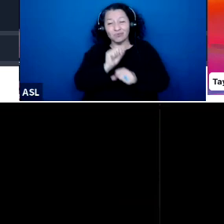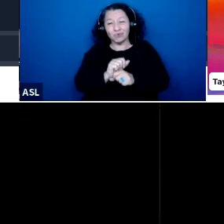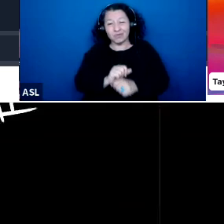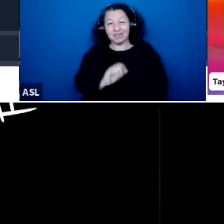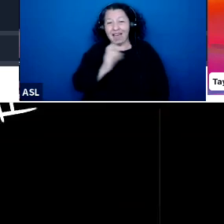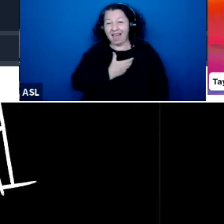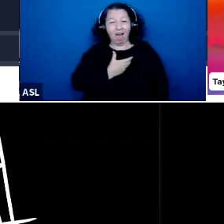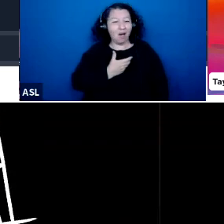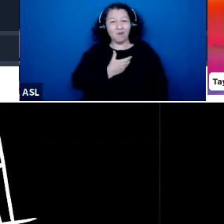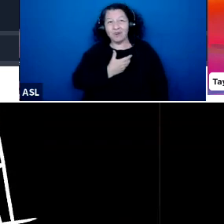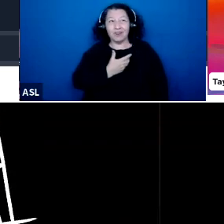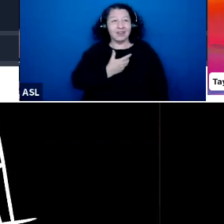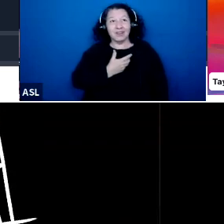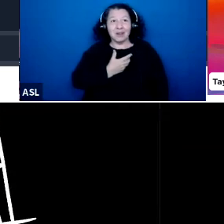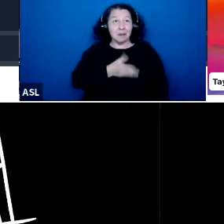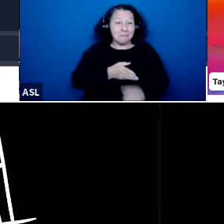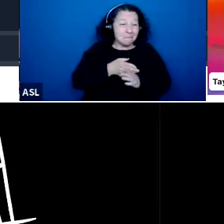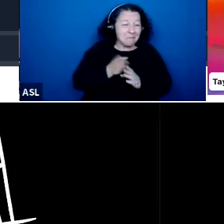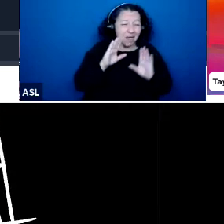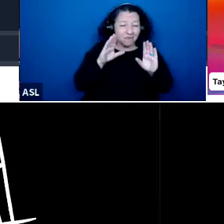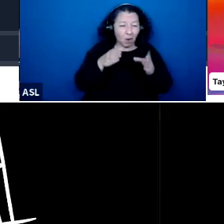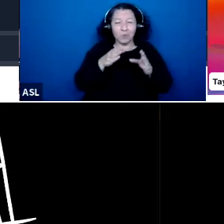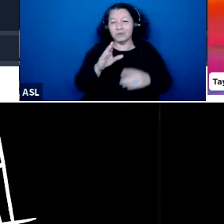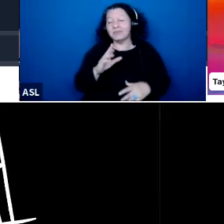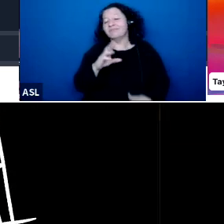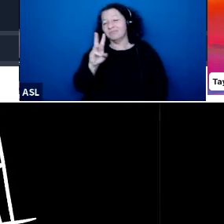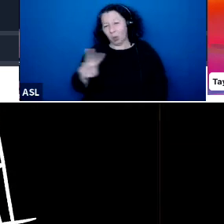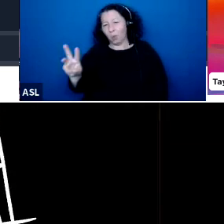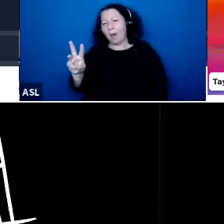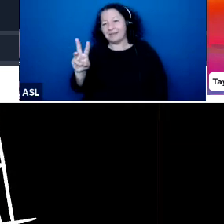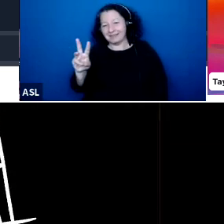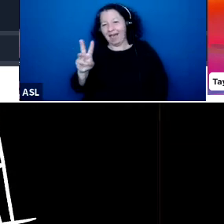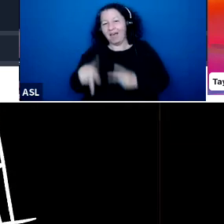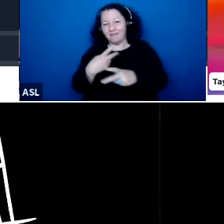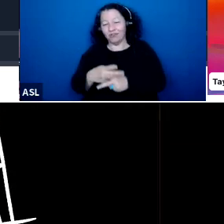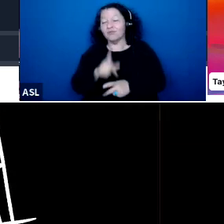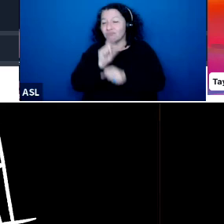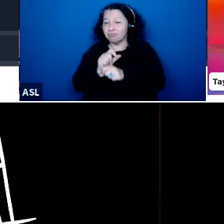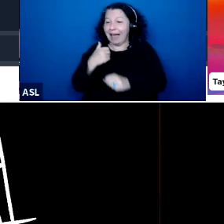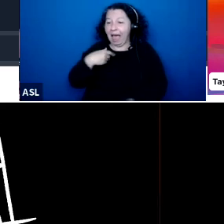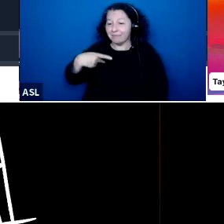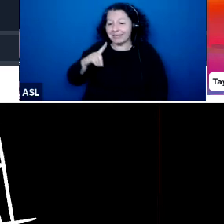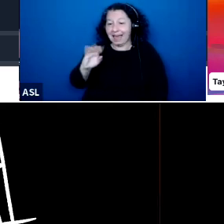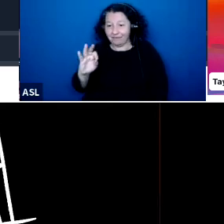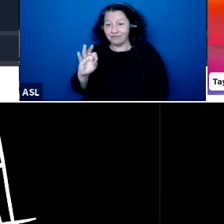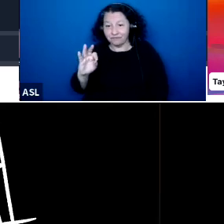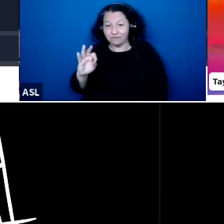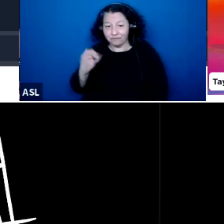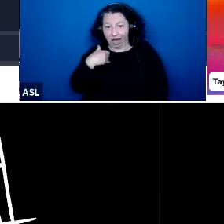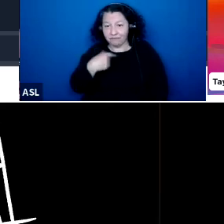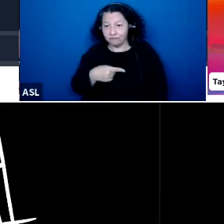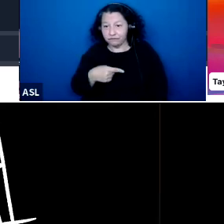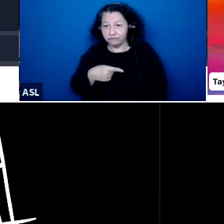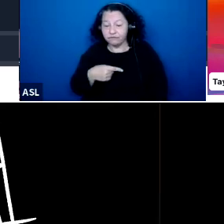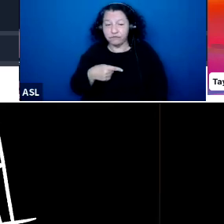but really where we're going to spend the majority of our time is on the web-based version. So there is a PDF